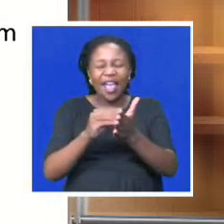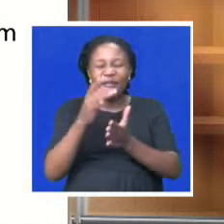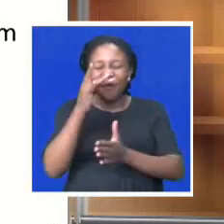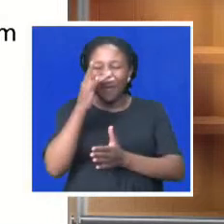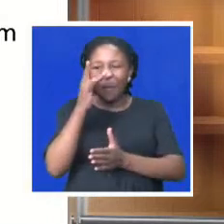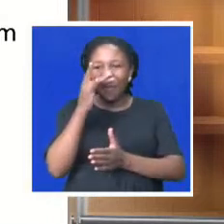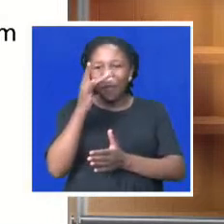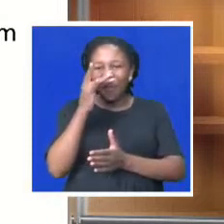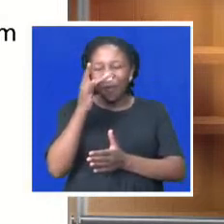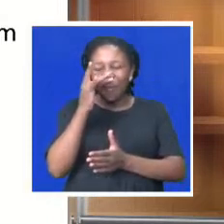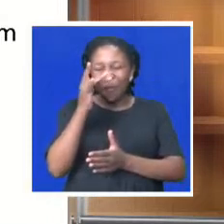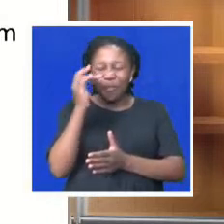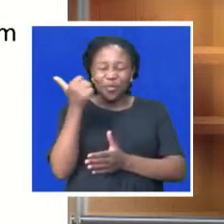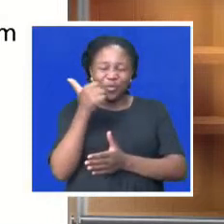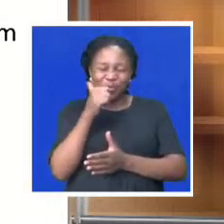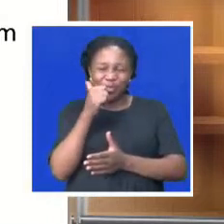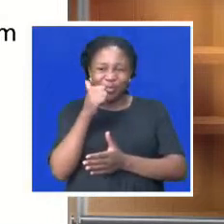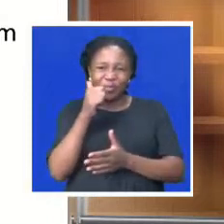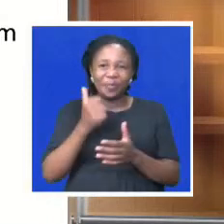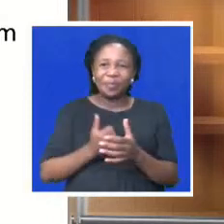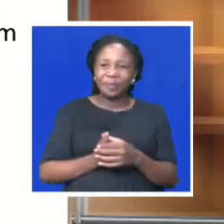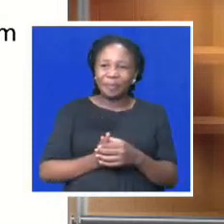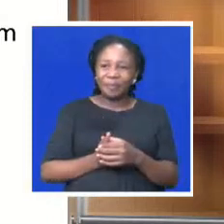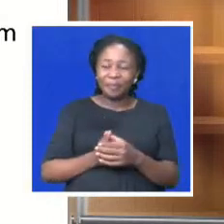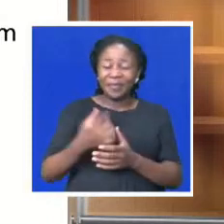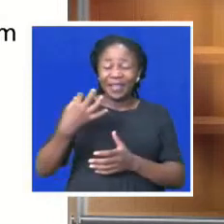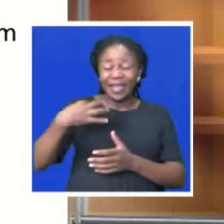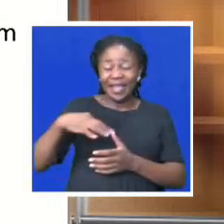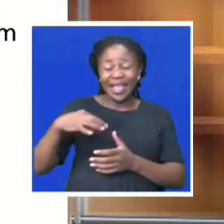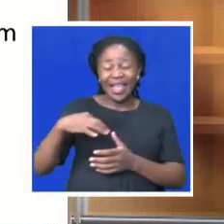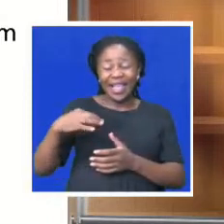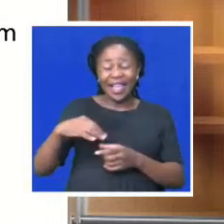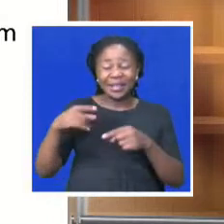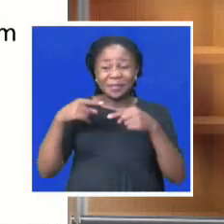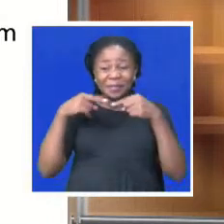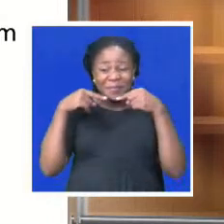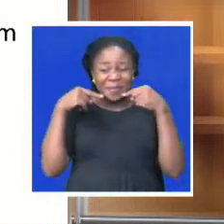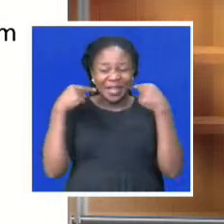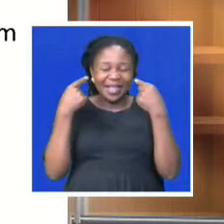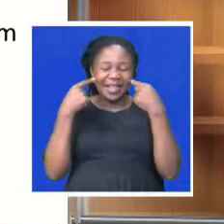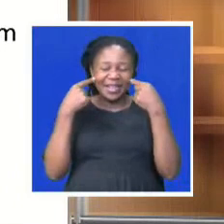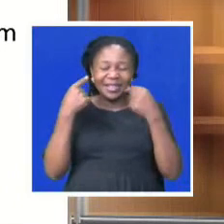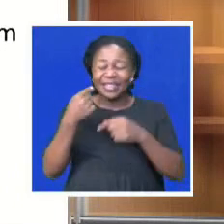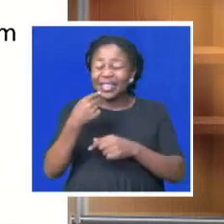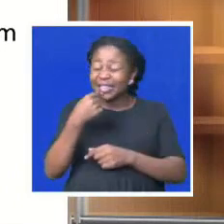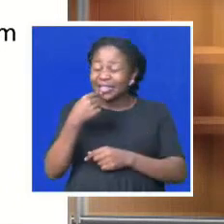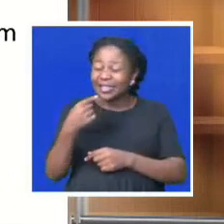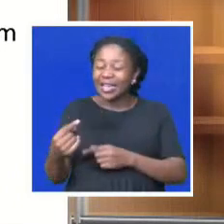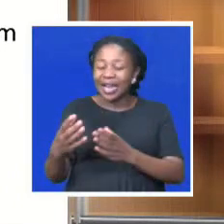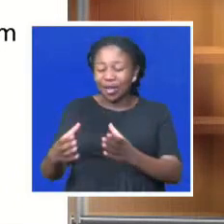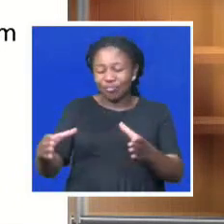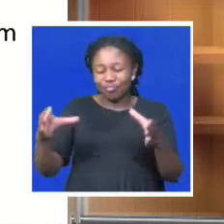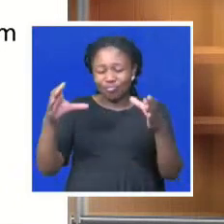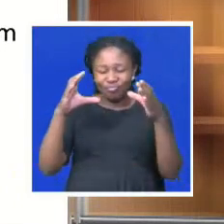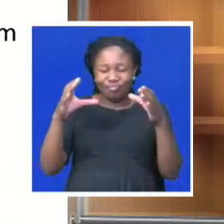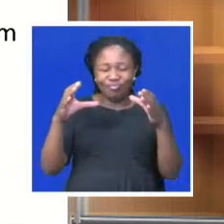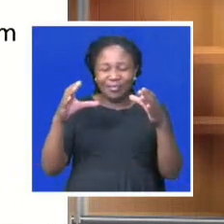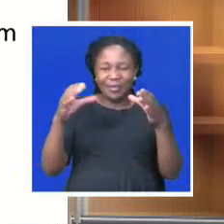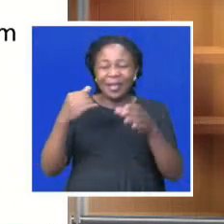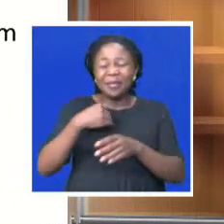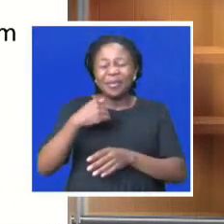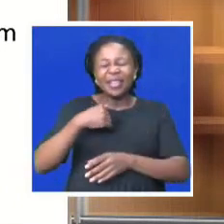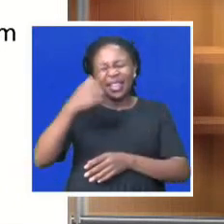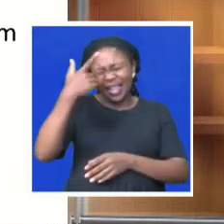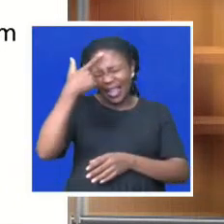Smiling, the girl said, "I knew about your flow, and I knew that the trickles